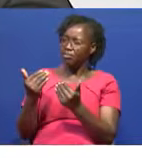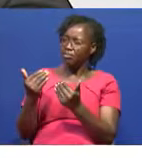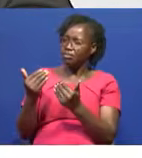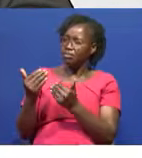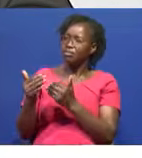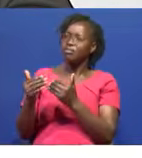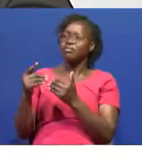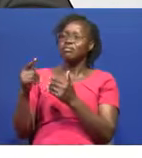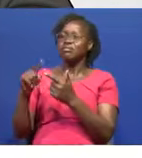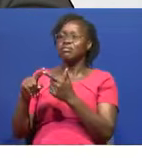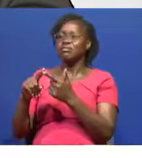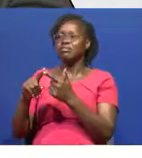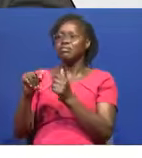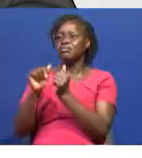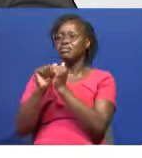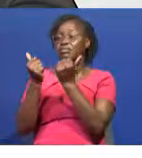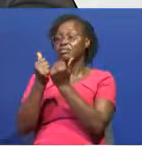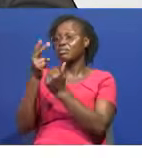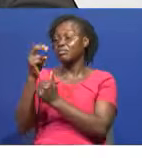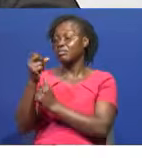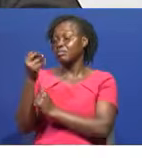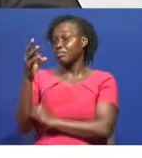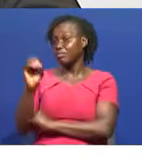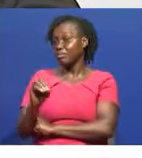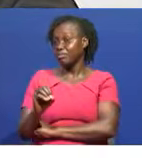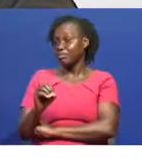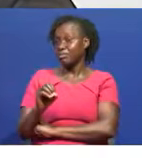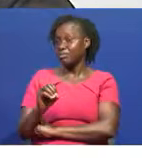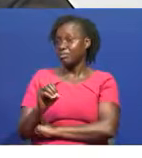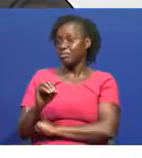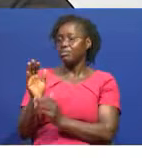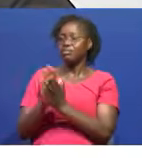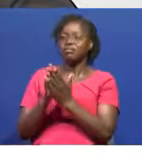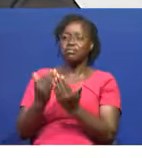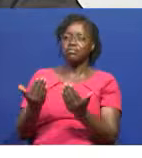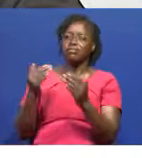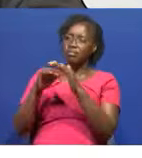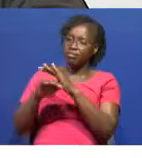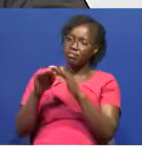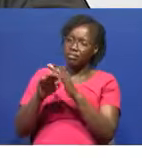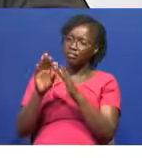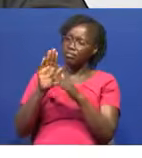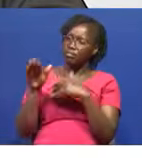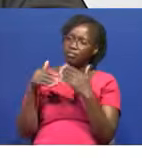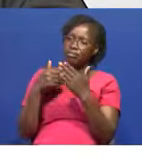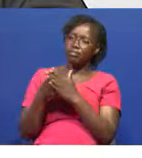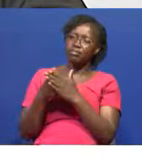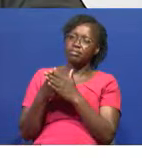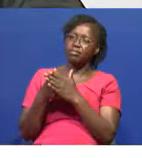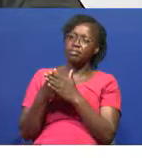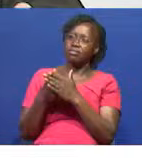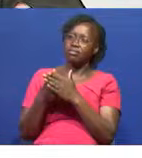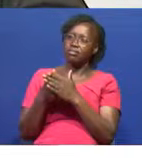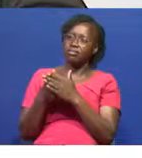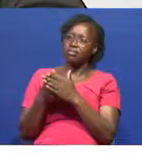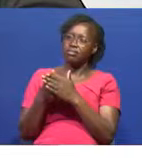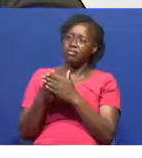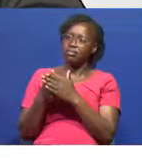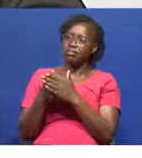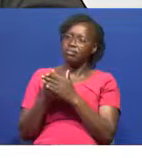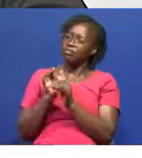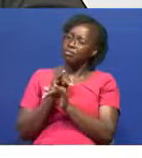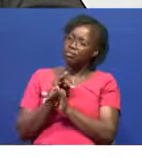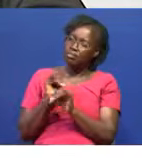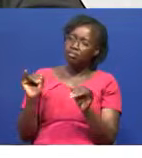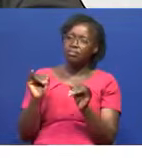Agenda 2030, that is. And with the children who have got access to all these, to these